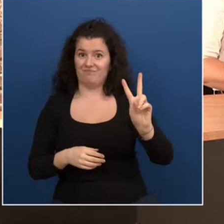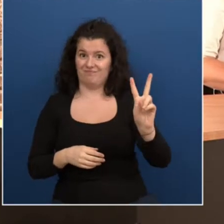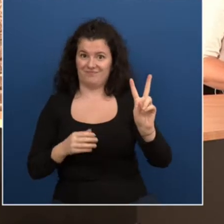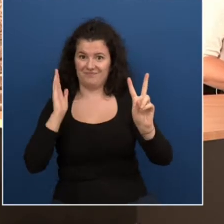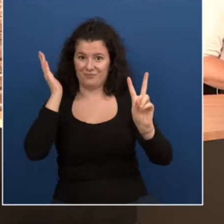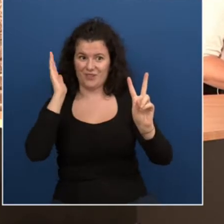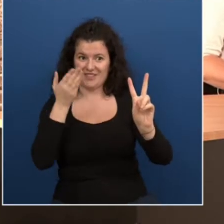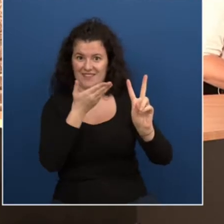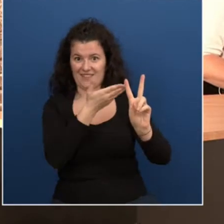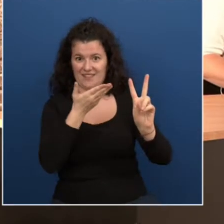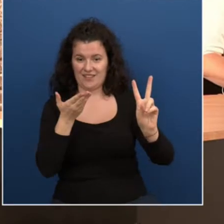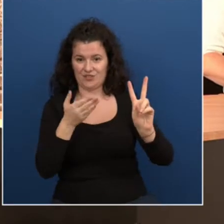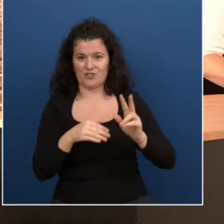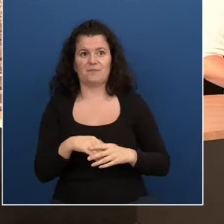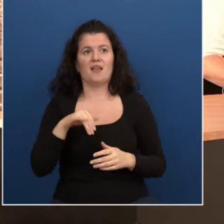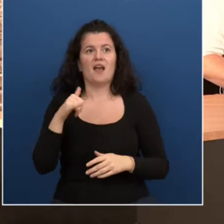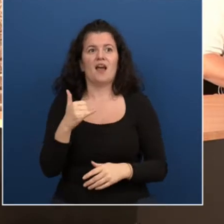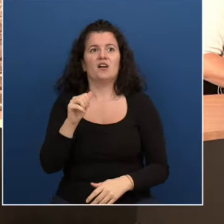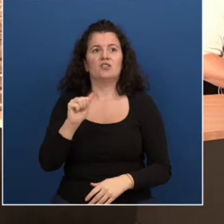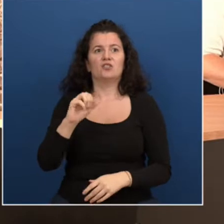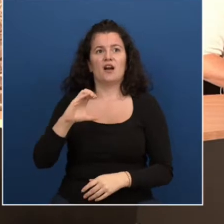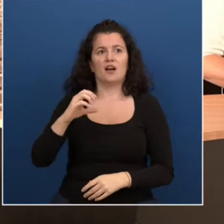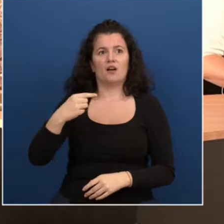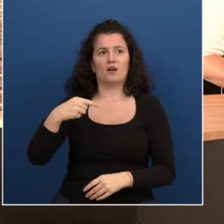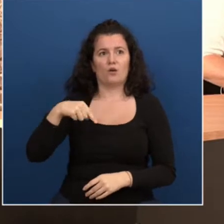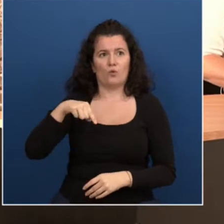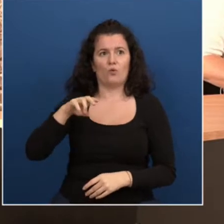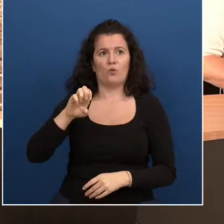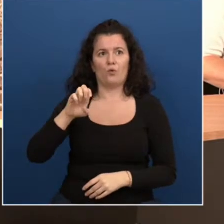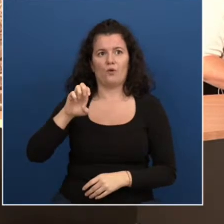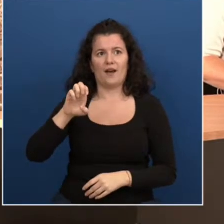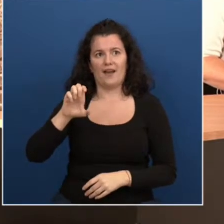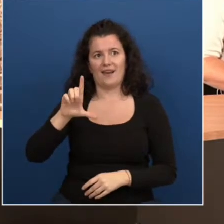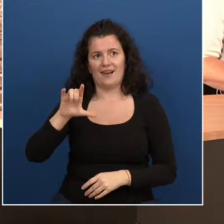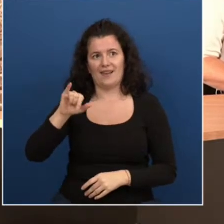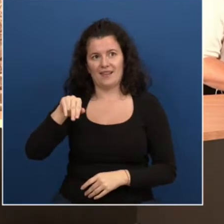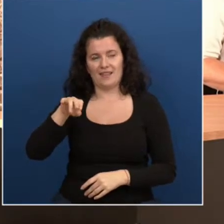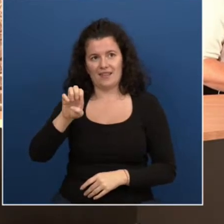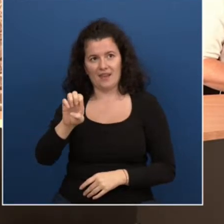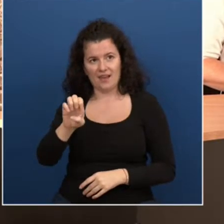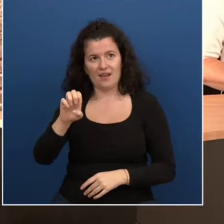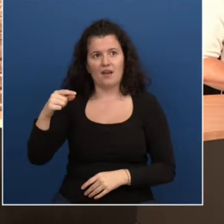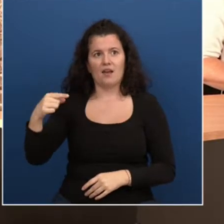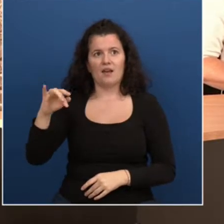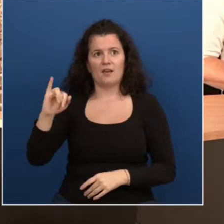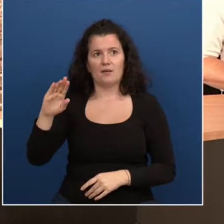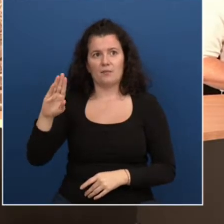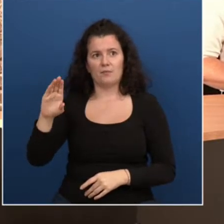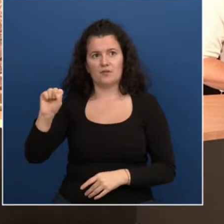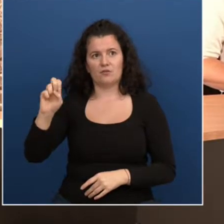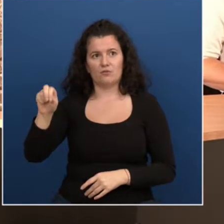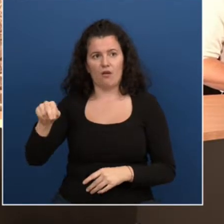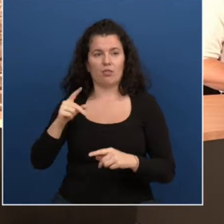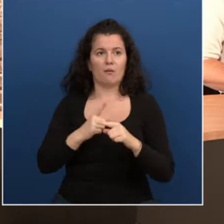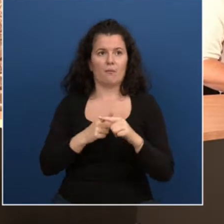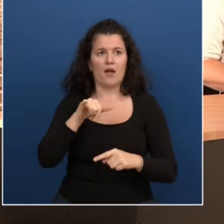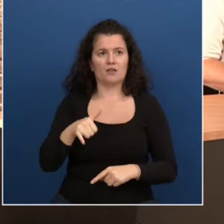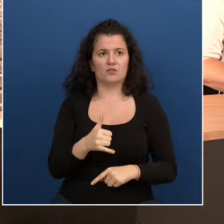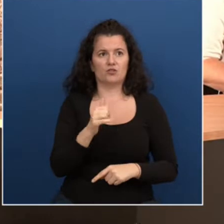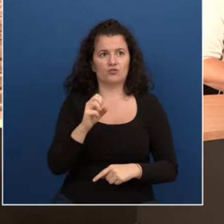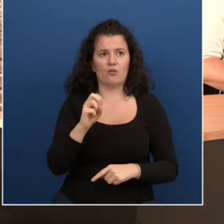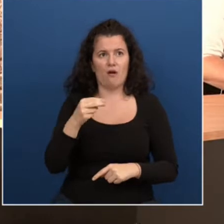speakers. We have Jacqueline and we have John. And Jacqueline is a digital equity advocate and software